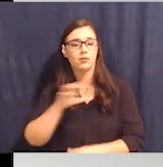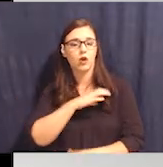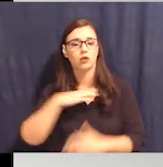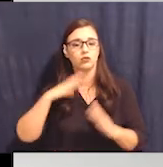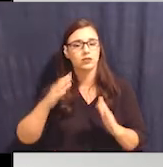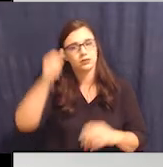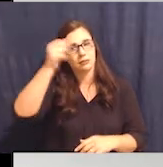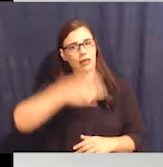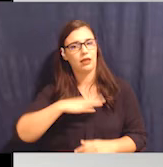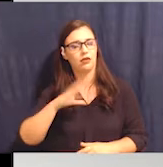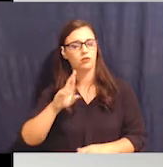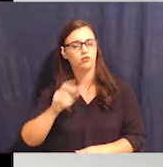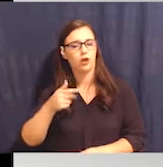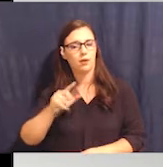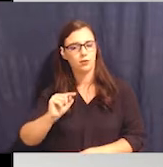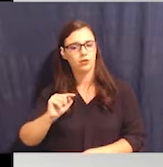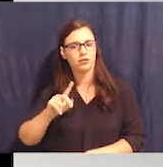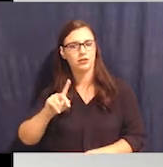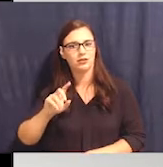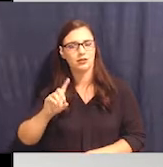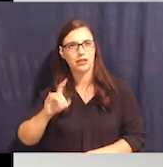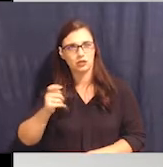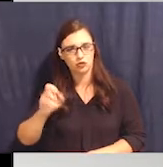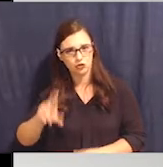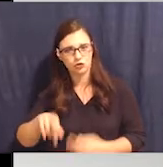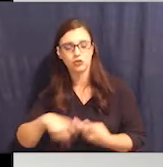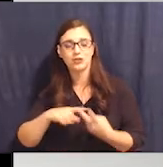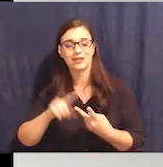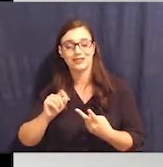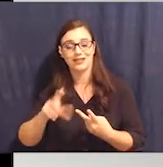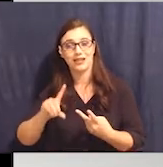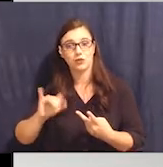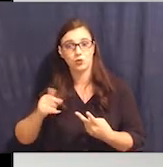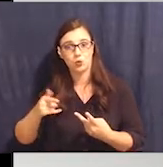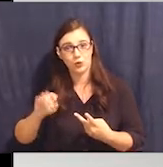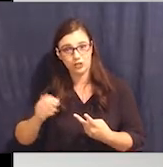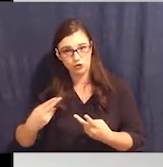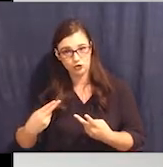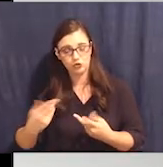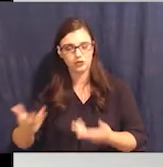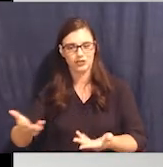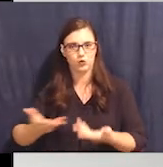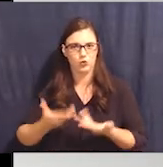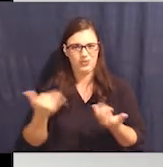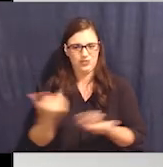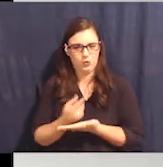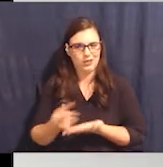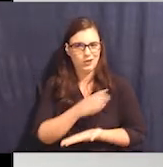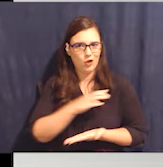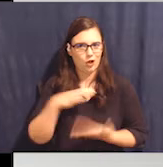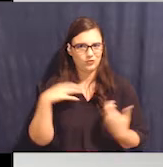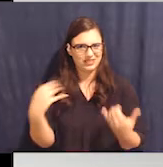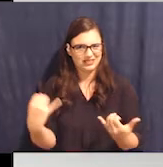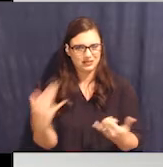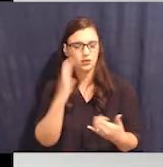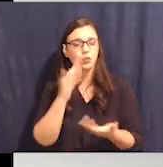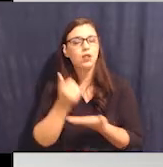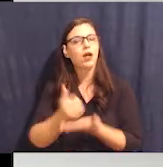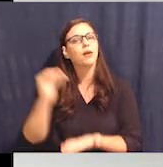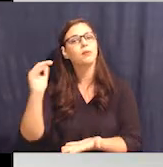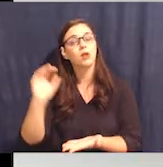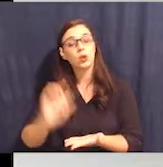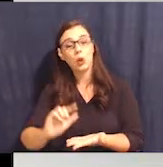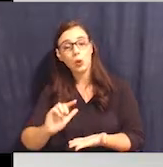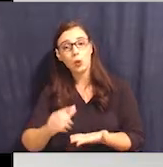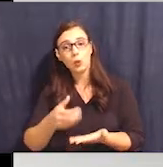by Congressman Robert Wexler and introduced by Congressman Ted Deutsch. It's being reintroduced this week in Congress, and it would